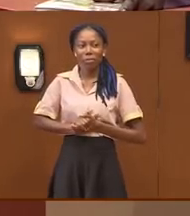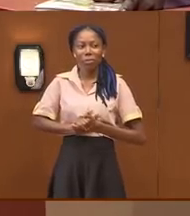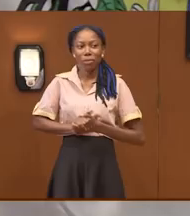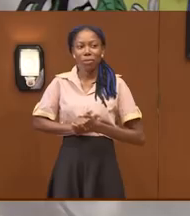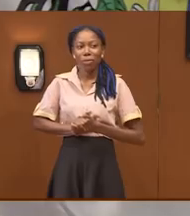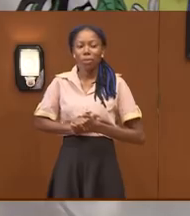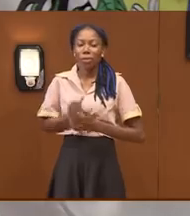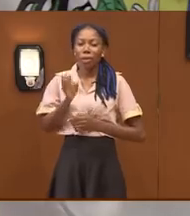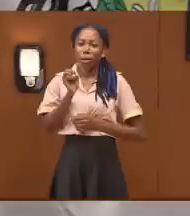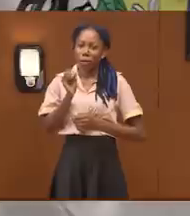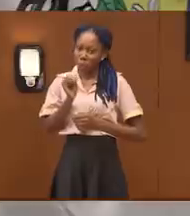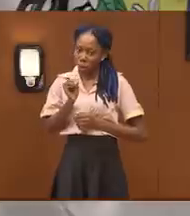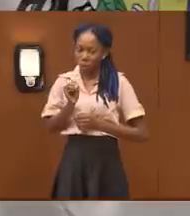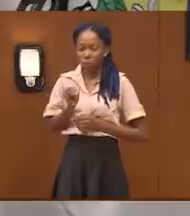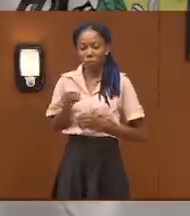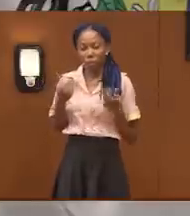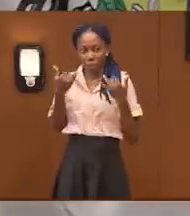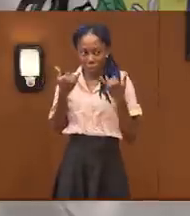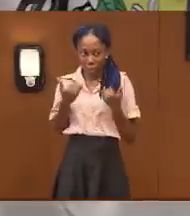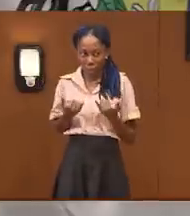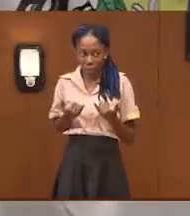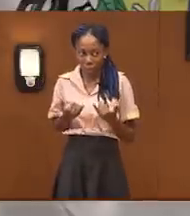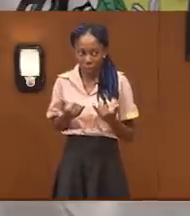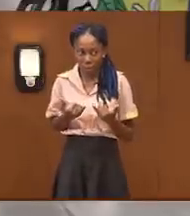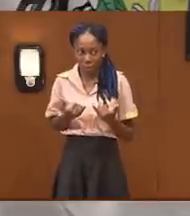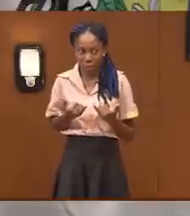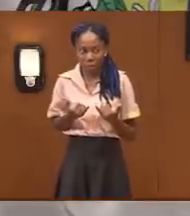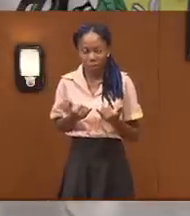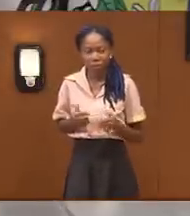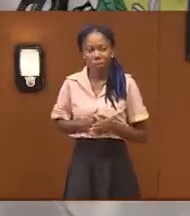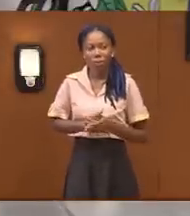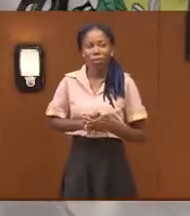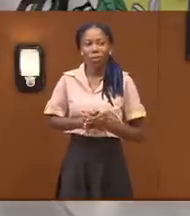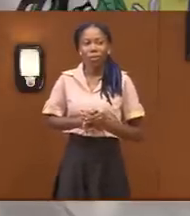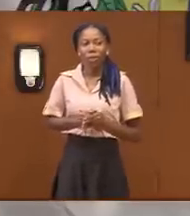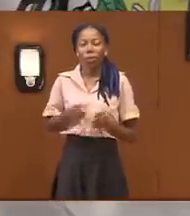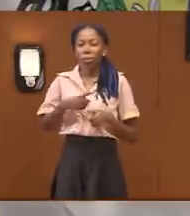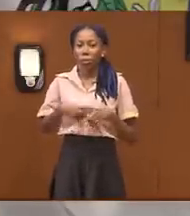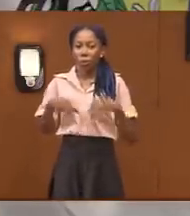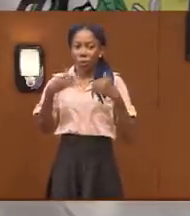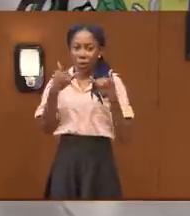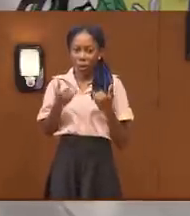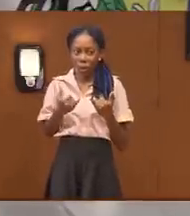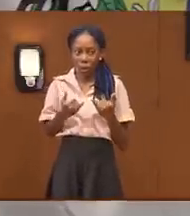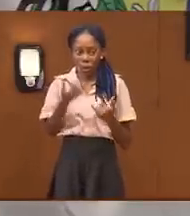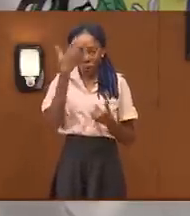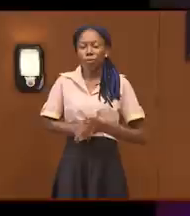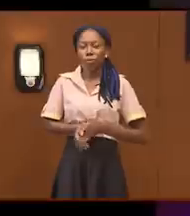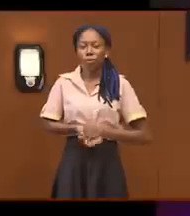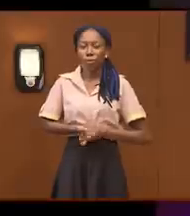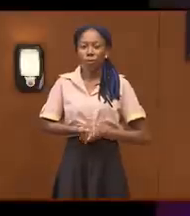So, anyway, the way it is now, I'll still come back to the issue of rent. But now we're talking about eviction because he has served